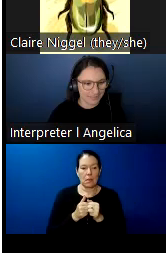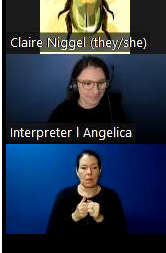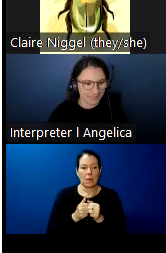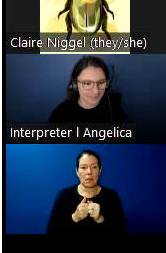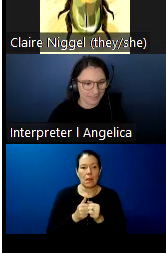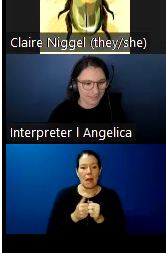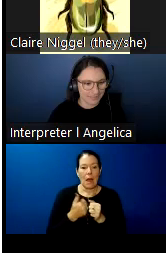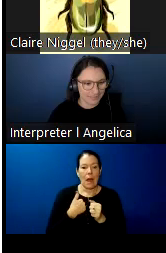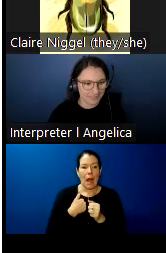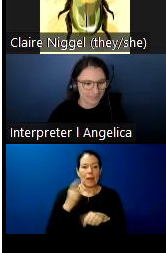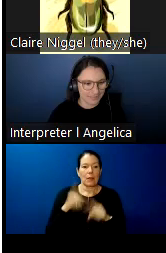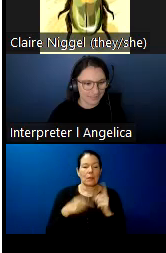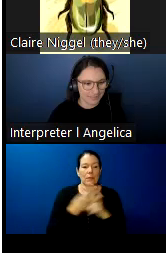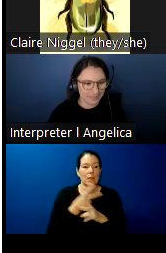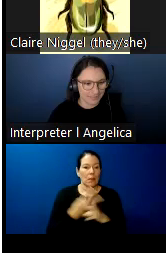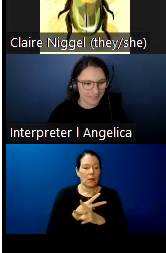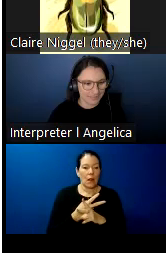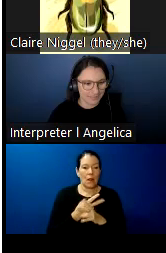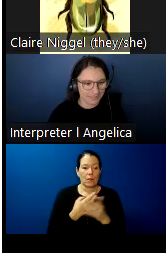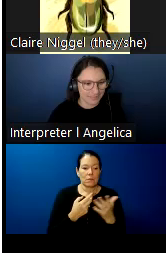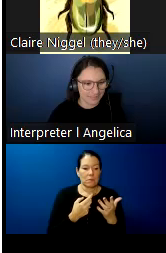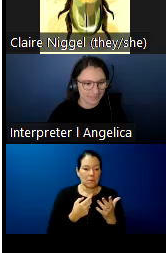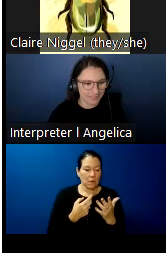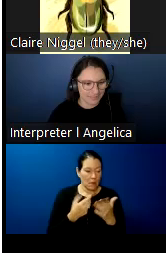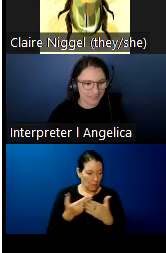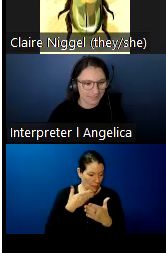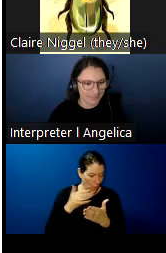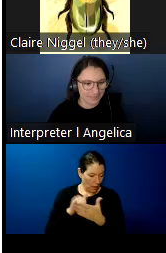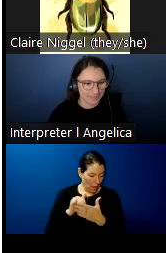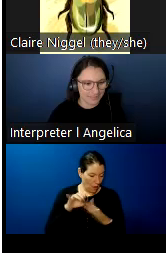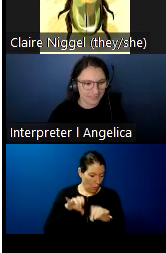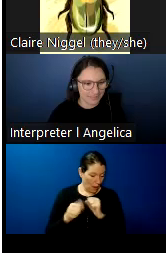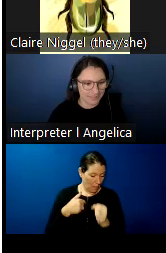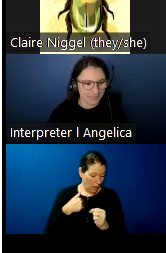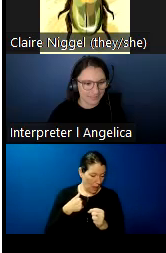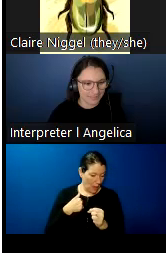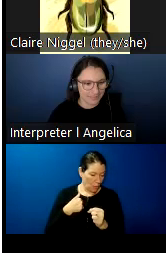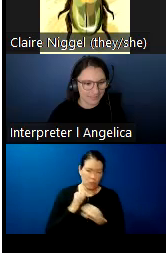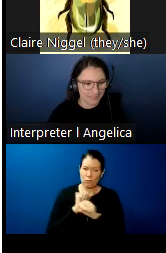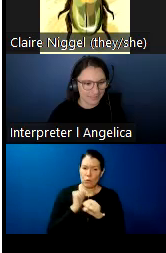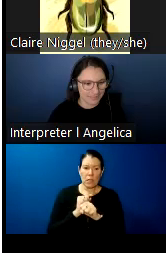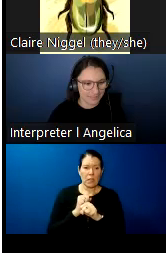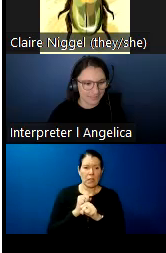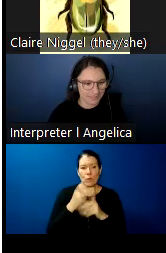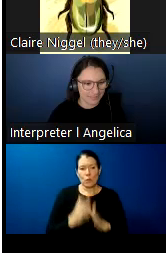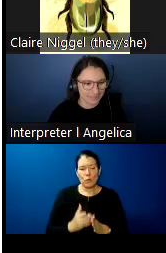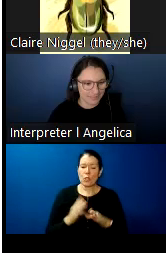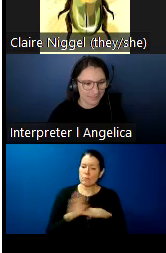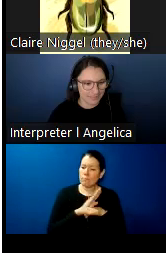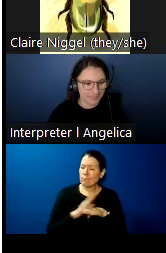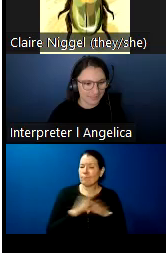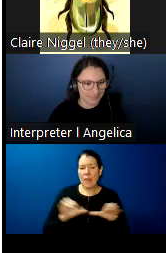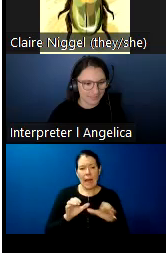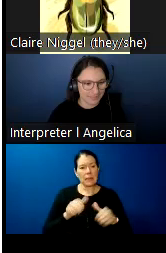turn as a result of the rape. I mean, prior to that, I was actually a film producer, and I'd been working, pretty busy, active